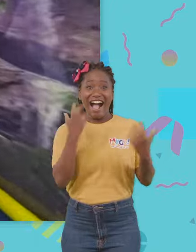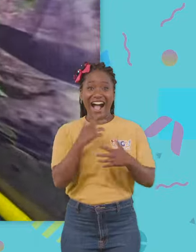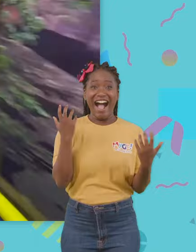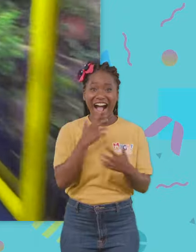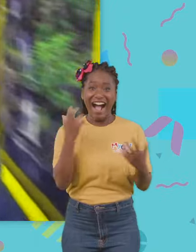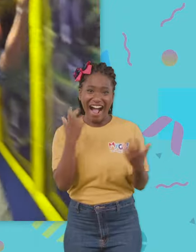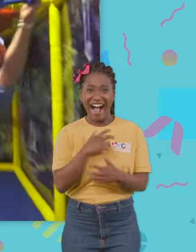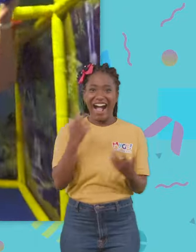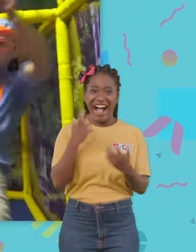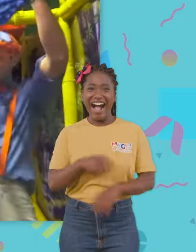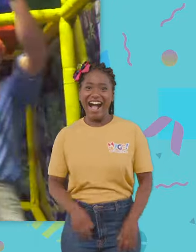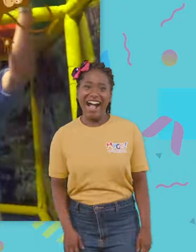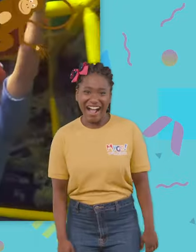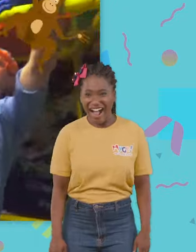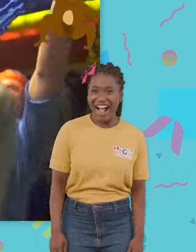Whoa!